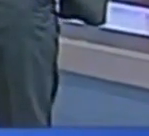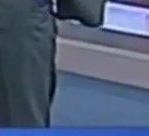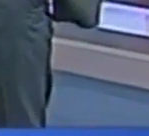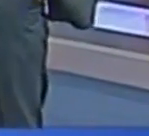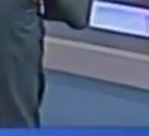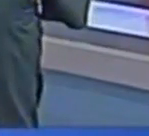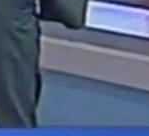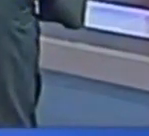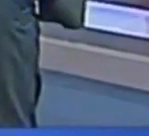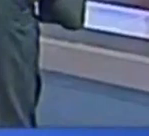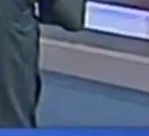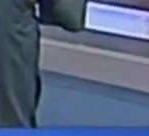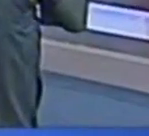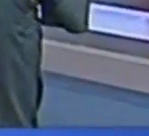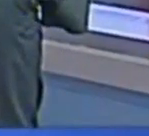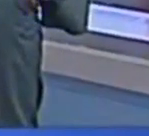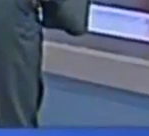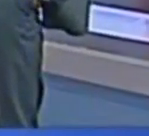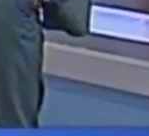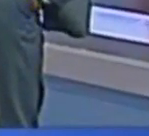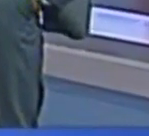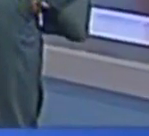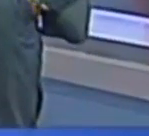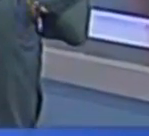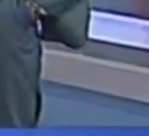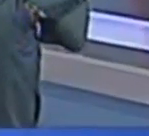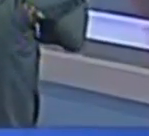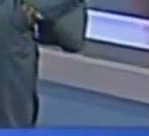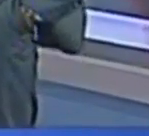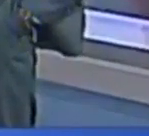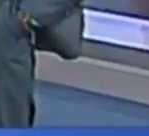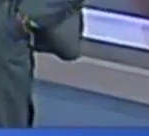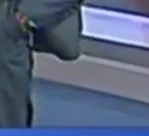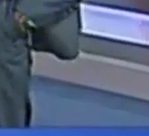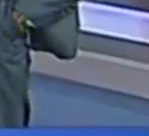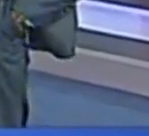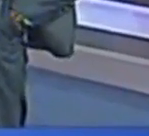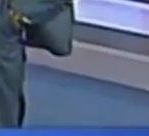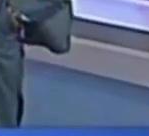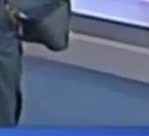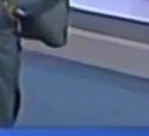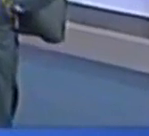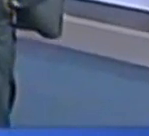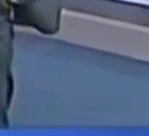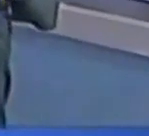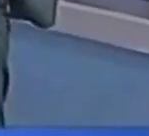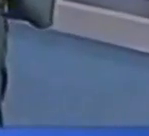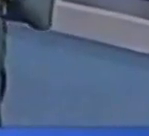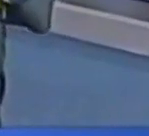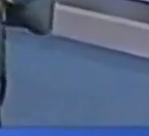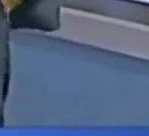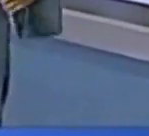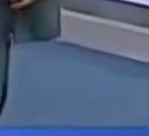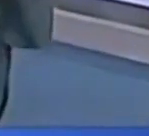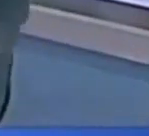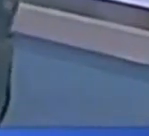know, sometimes you're not supposed to say. Oh yeah. Until like we finalized everything. Okay. But we have done a couple of songs with